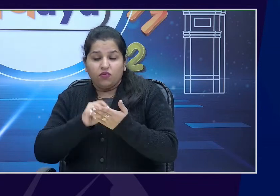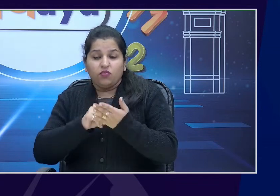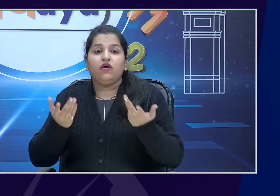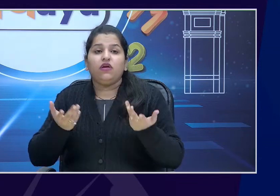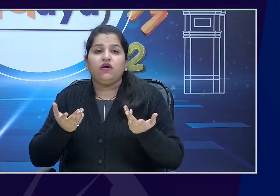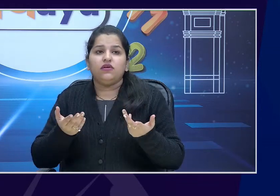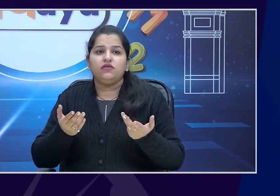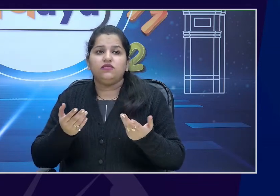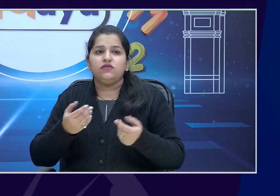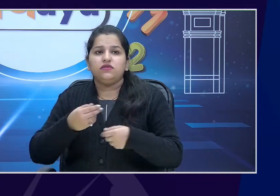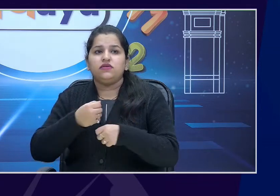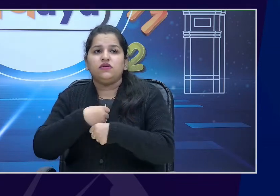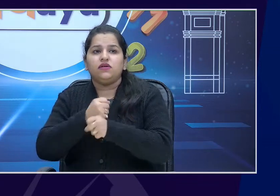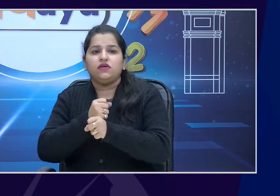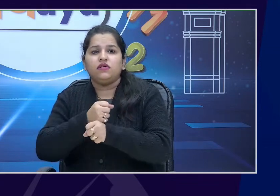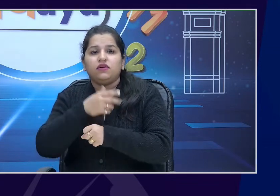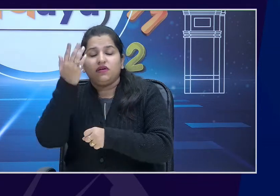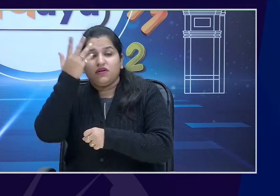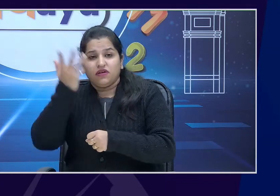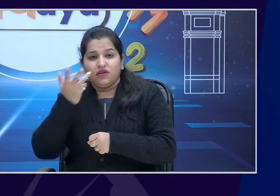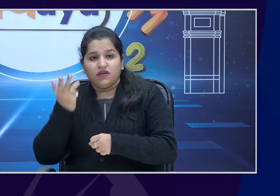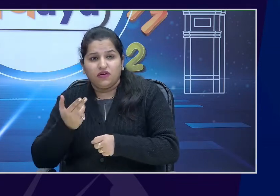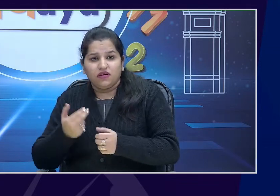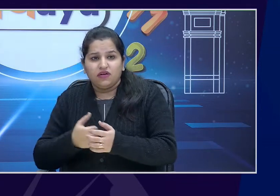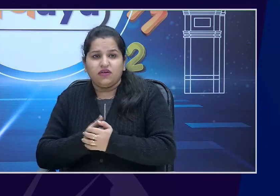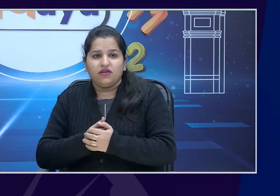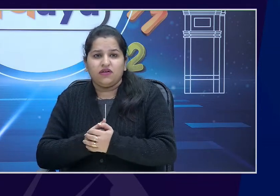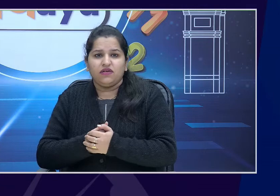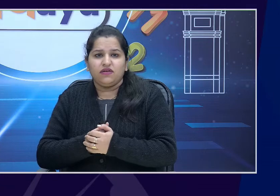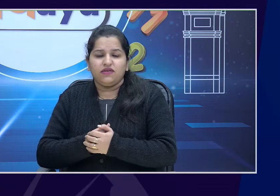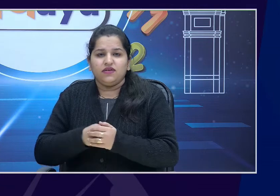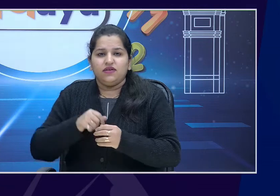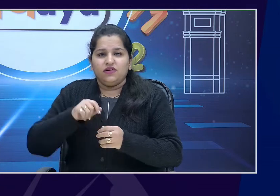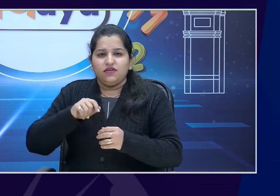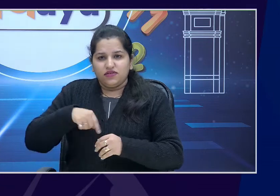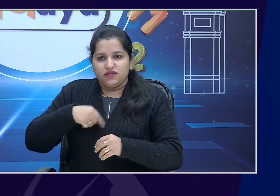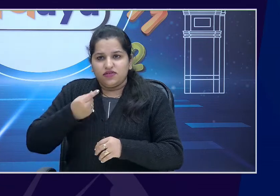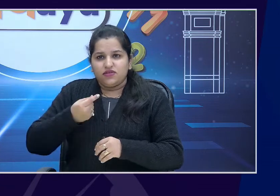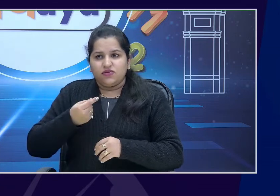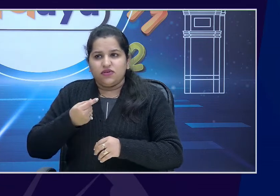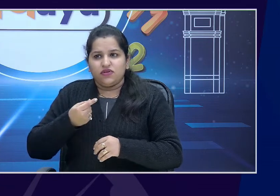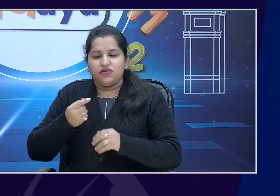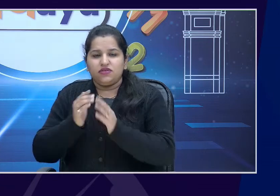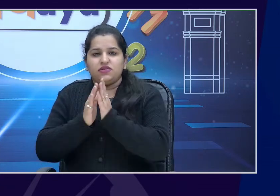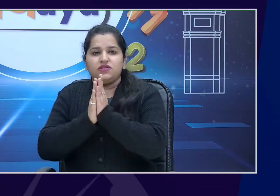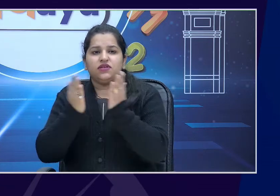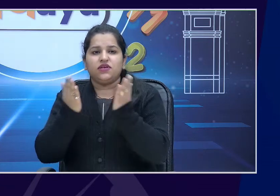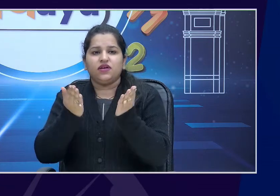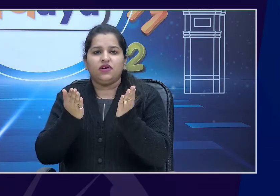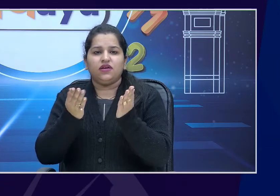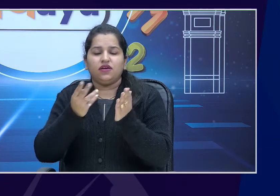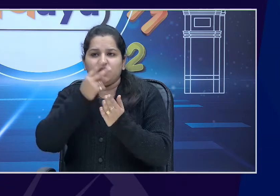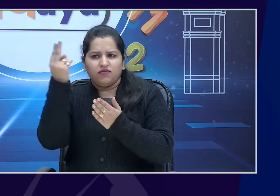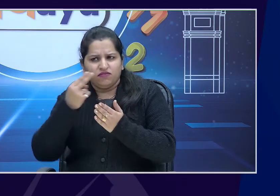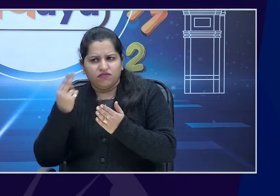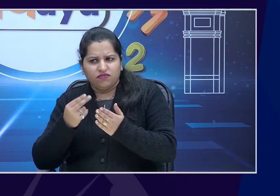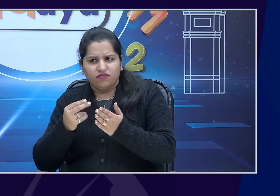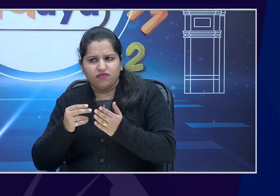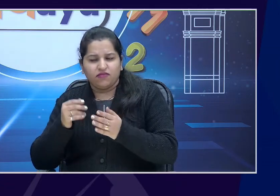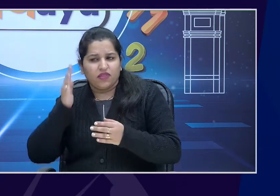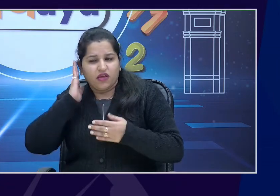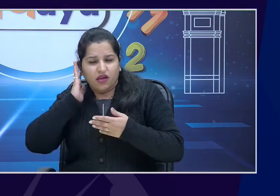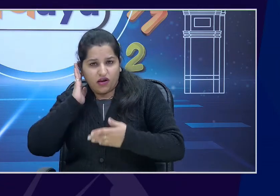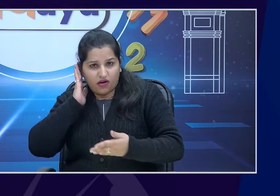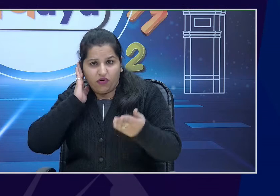Anne, when she got a diary, she didn't know what to do with it. So students can prepare audio diary also, video diary also. There